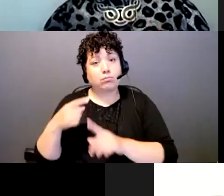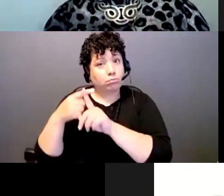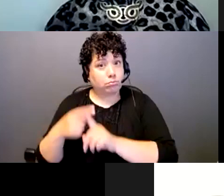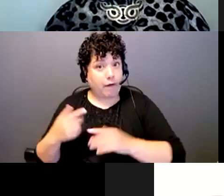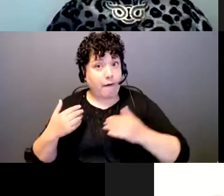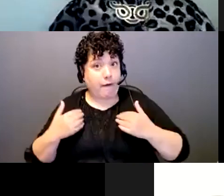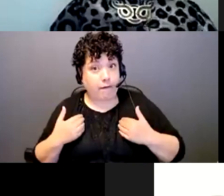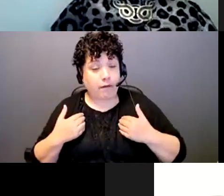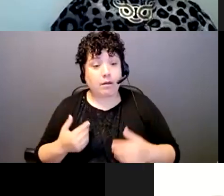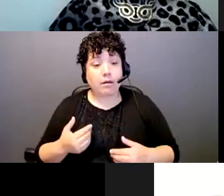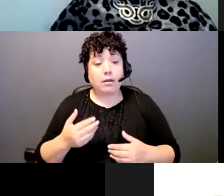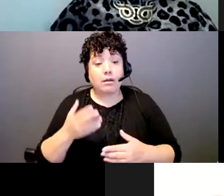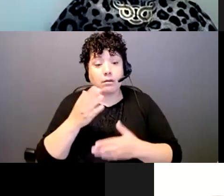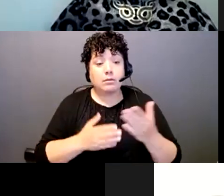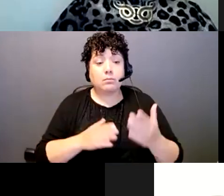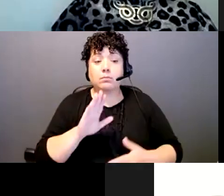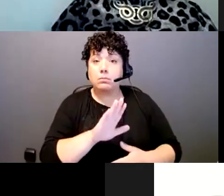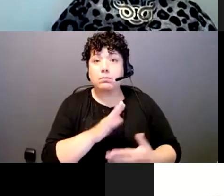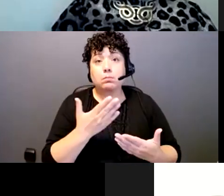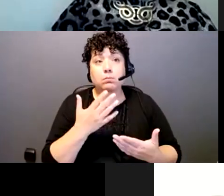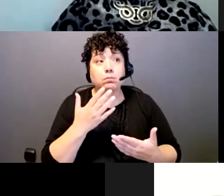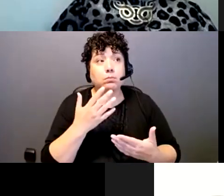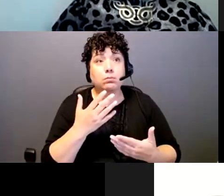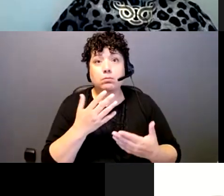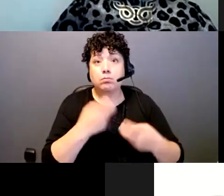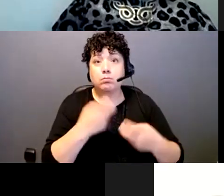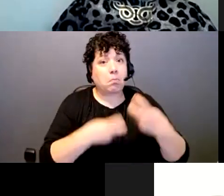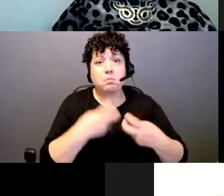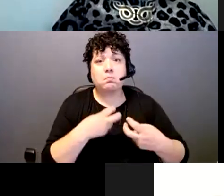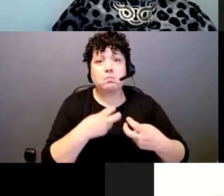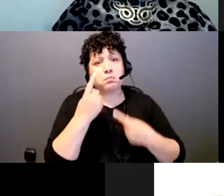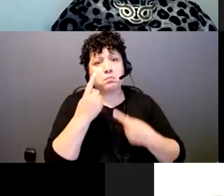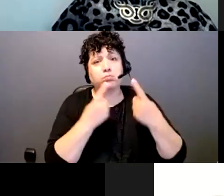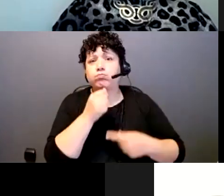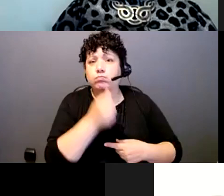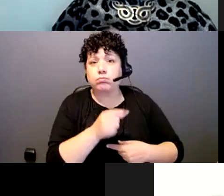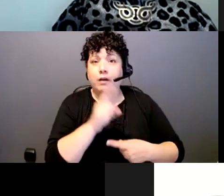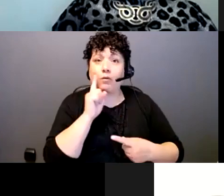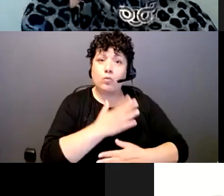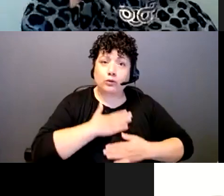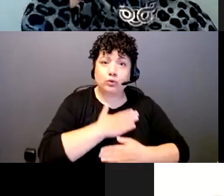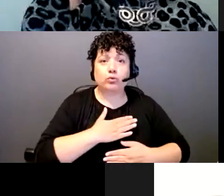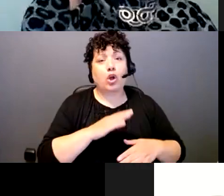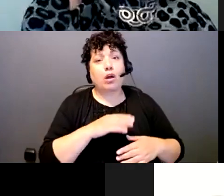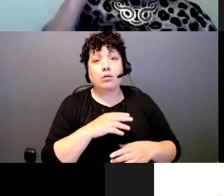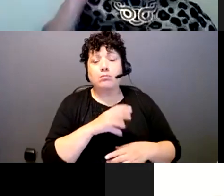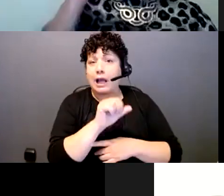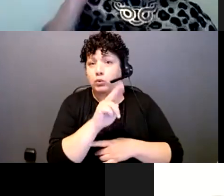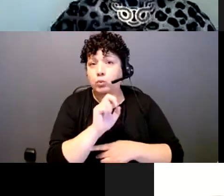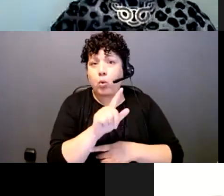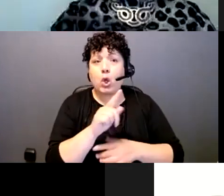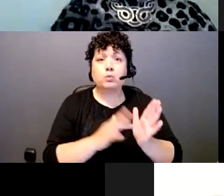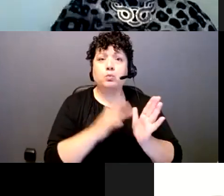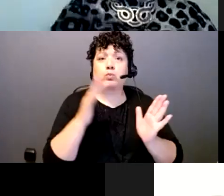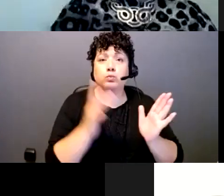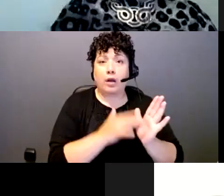non-problematic uses, so recreational use or casual use of a substance that really doesn't have any negligible, it has